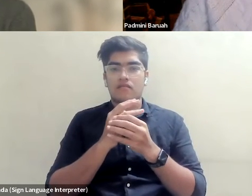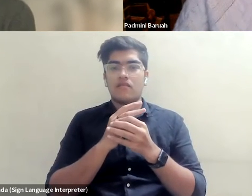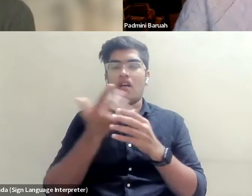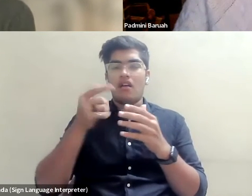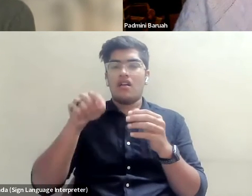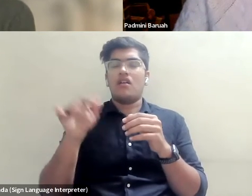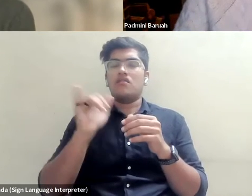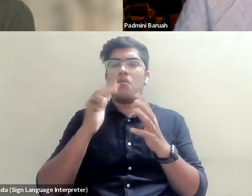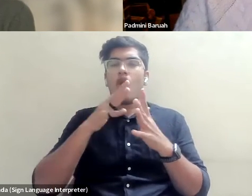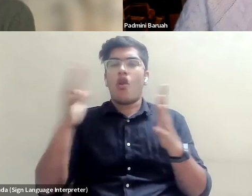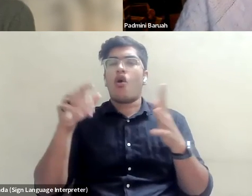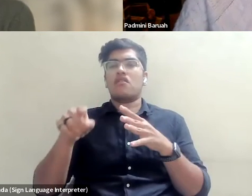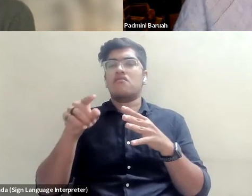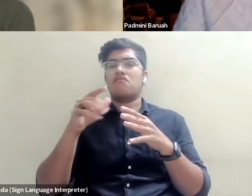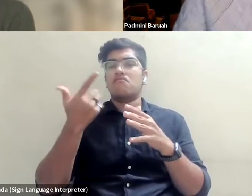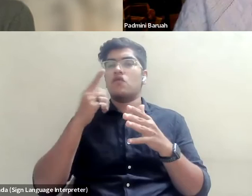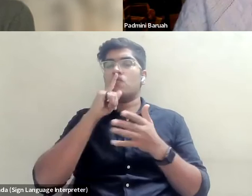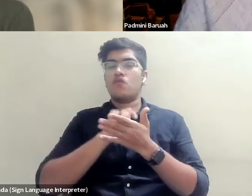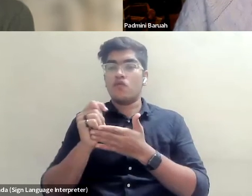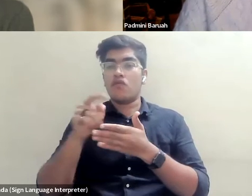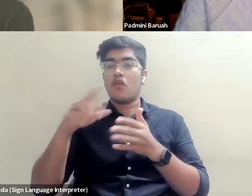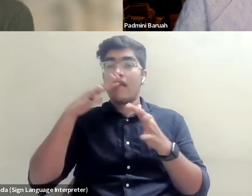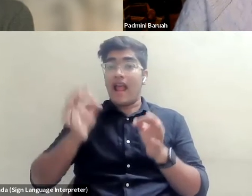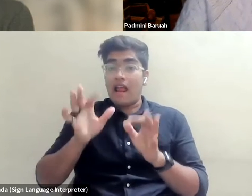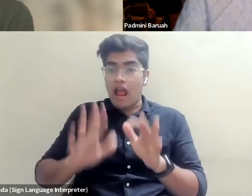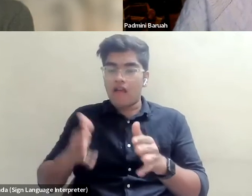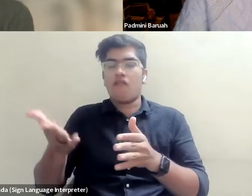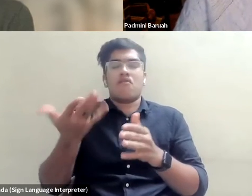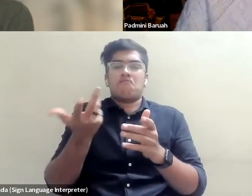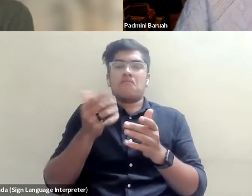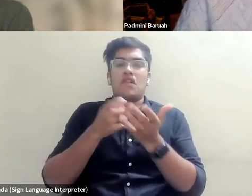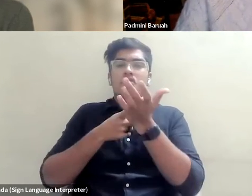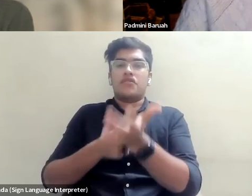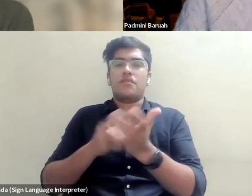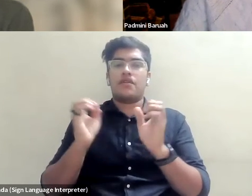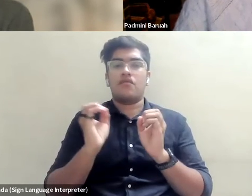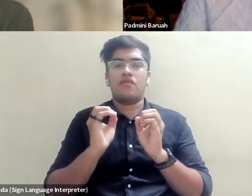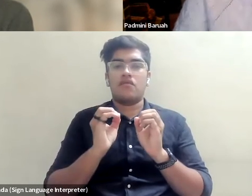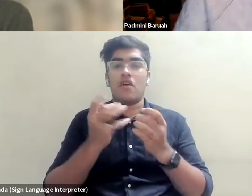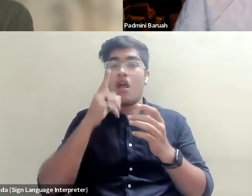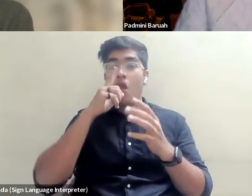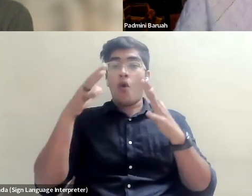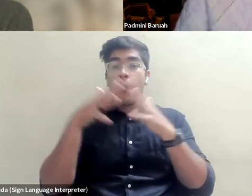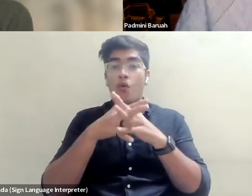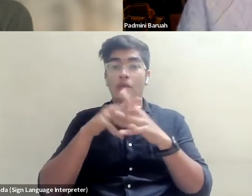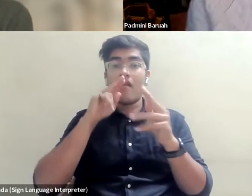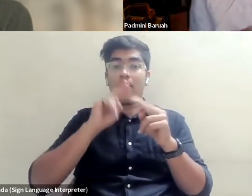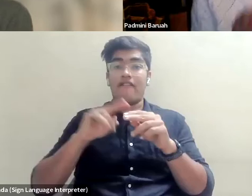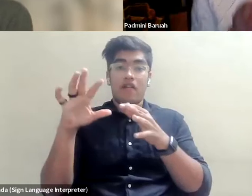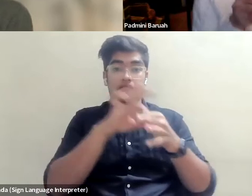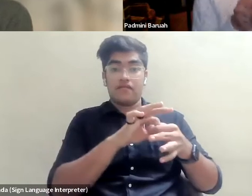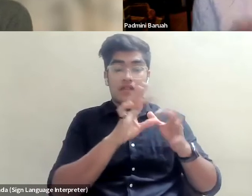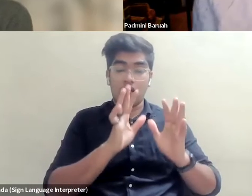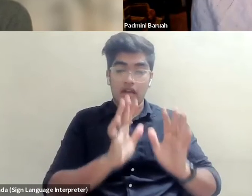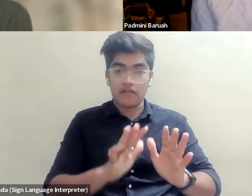not sympathetic to people's realities, especially for women. In cases involving women, it's such a gendered experience because you have